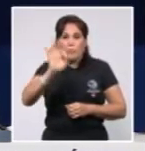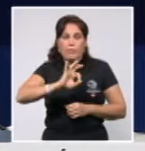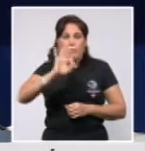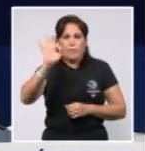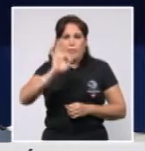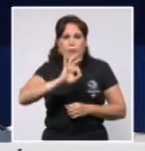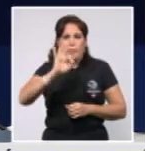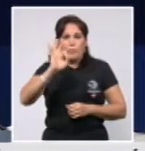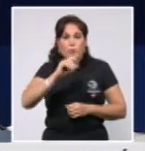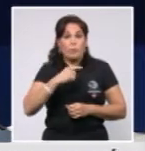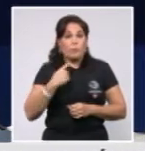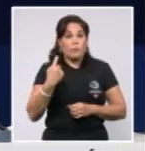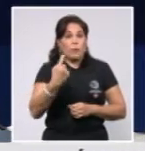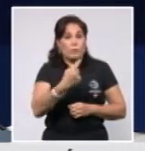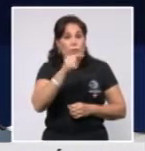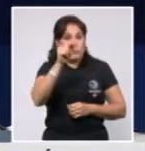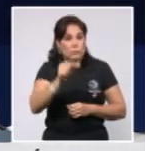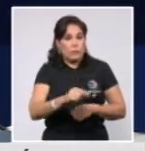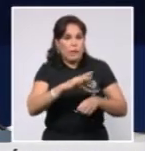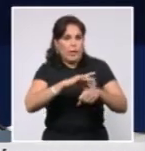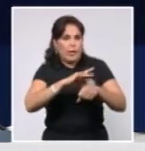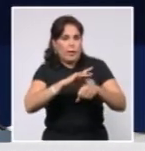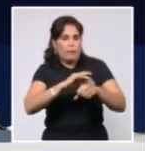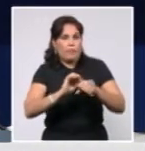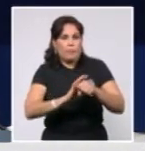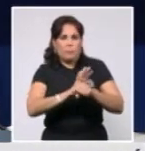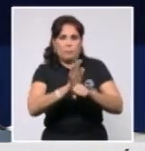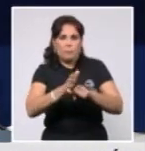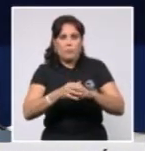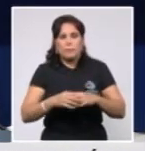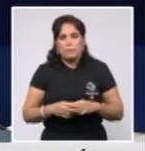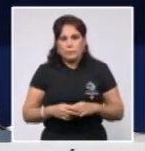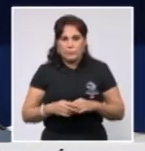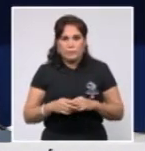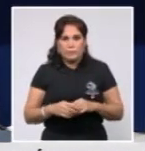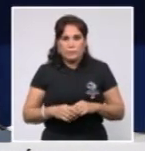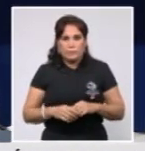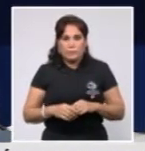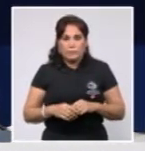closely monitored. This is the situation in Cuba.